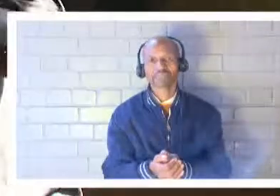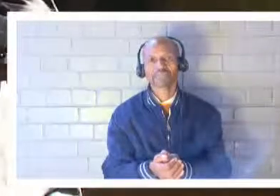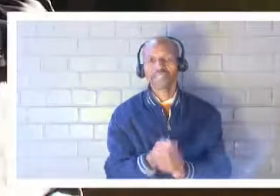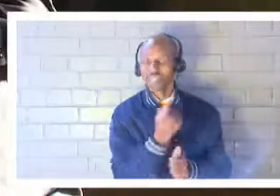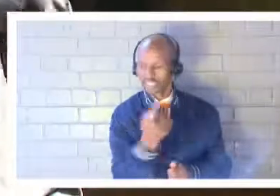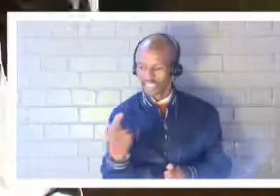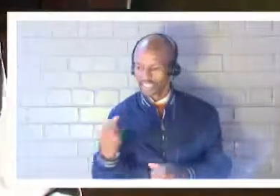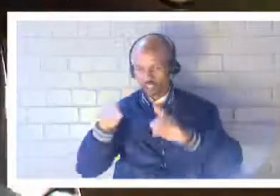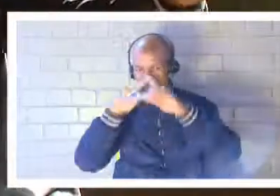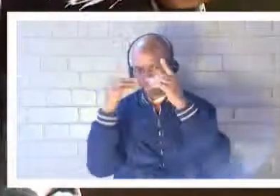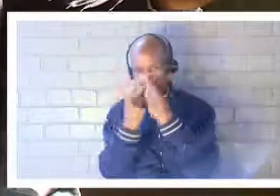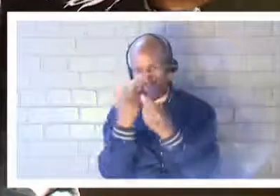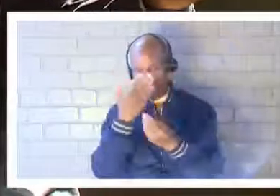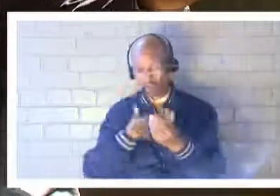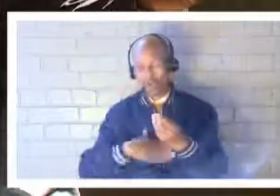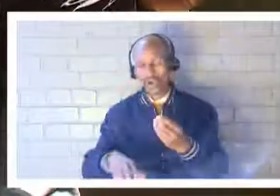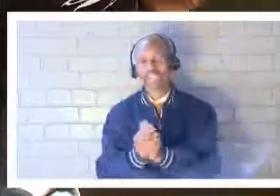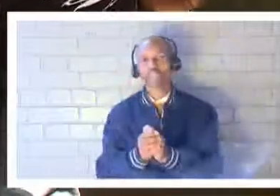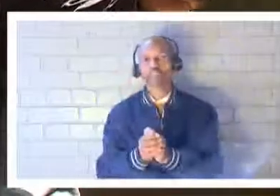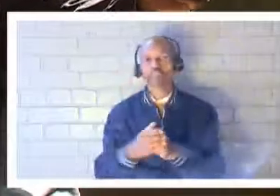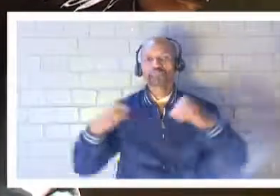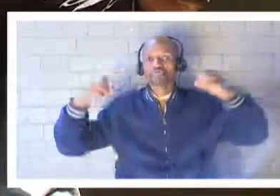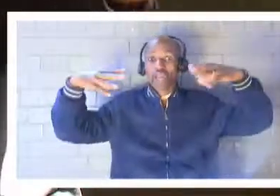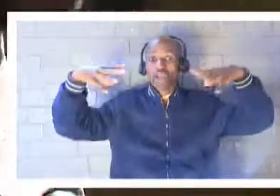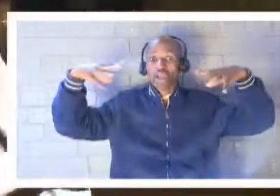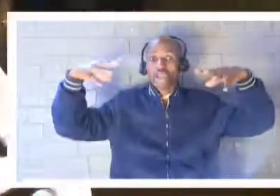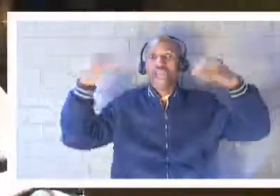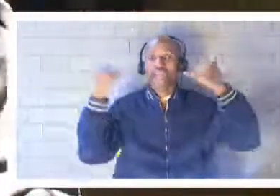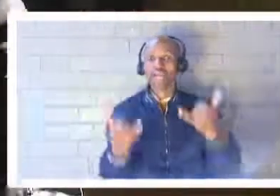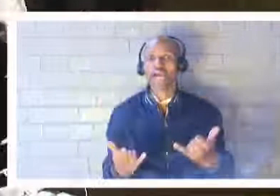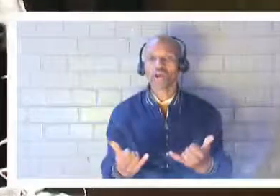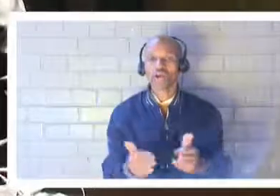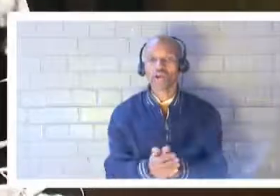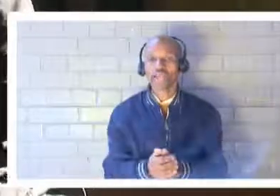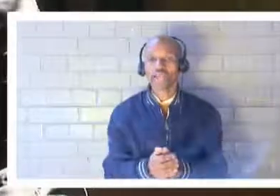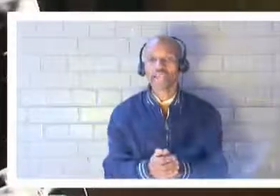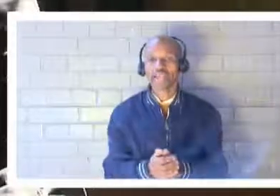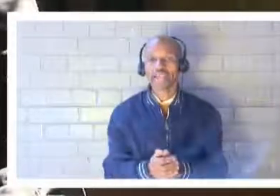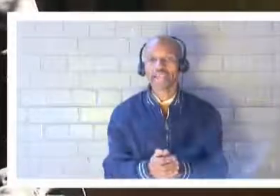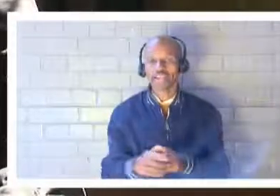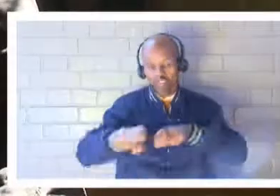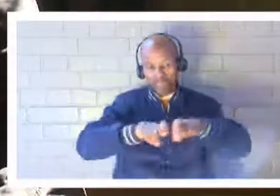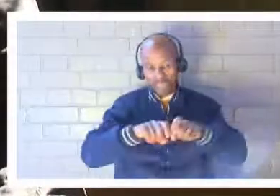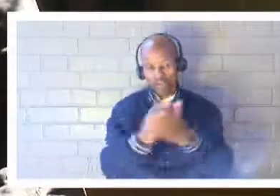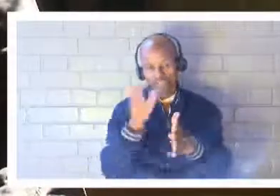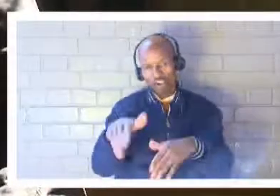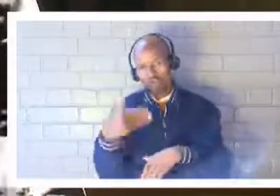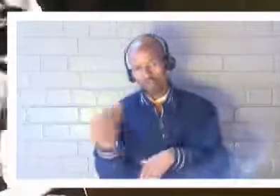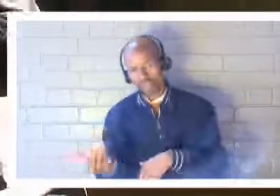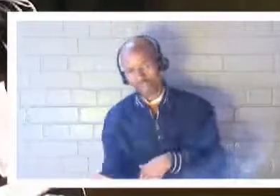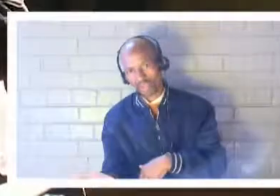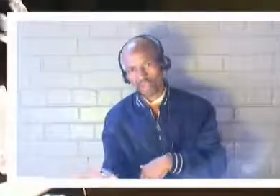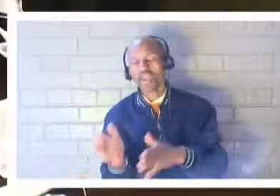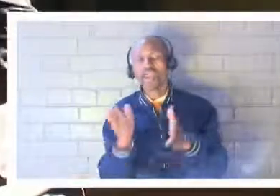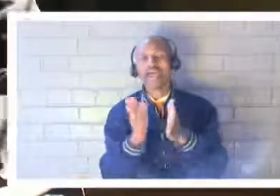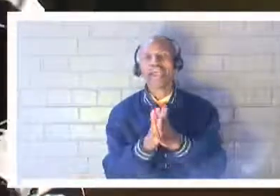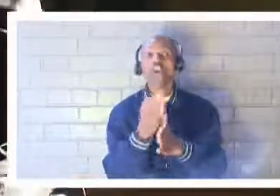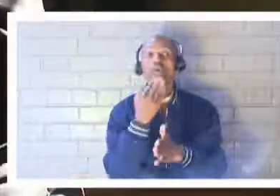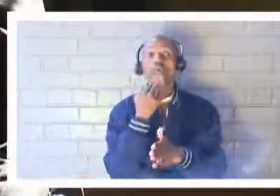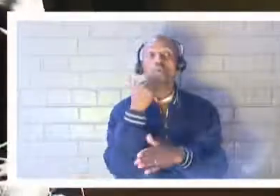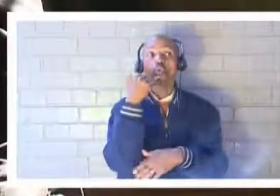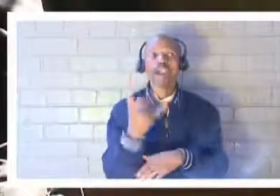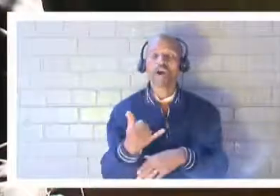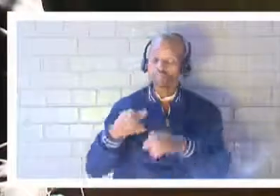Each department wants to shine at the expense of the other. And then who